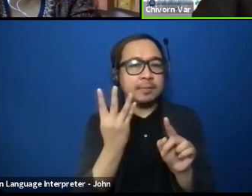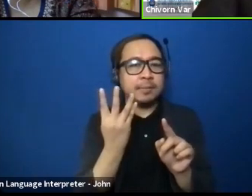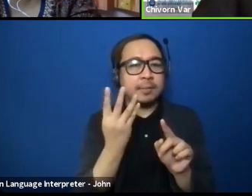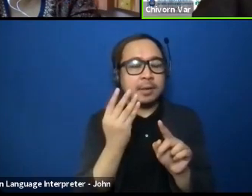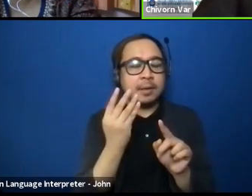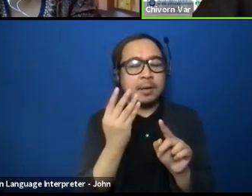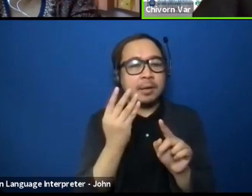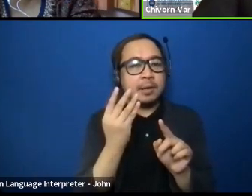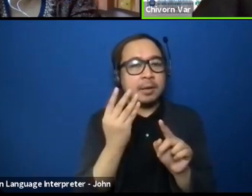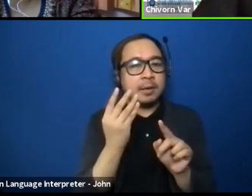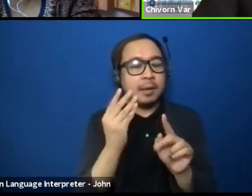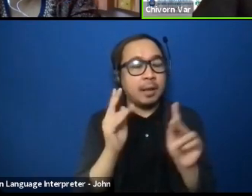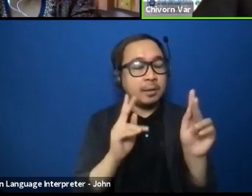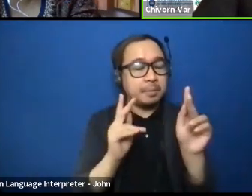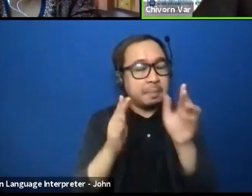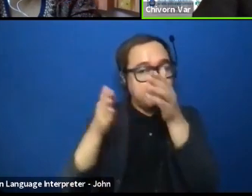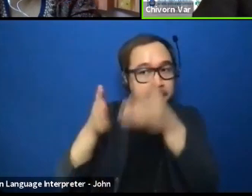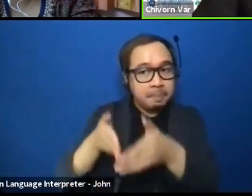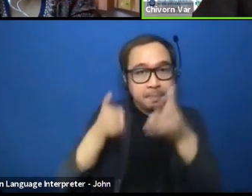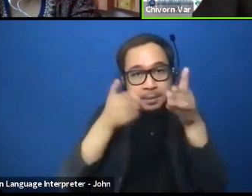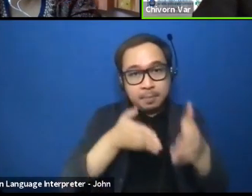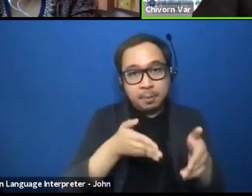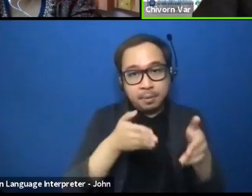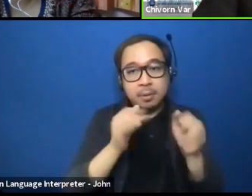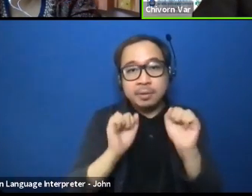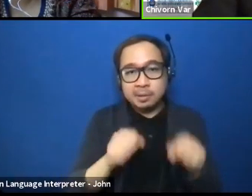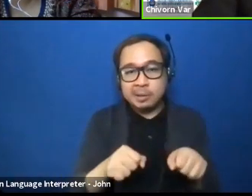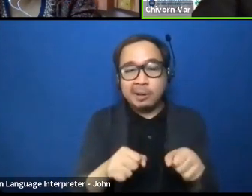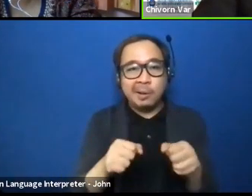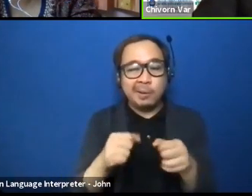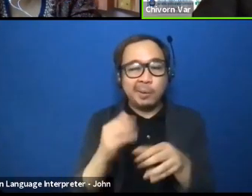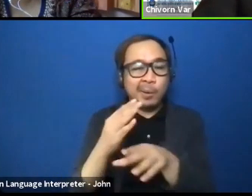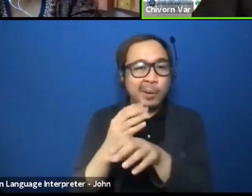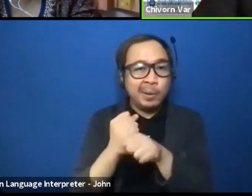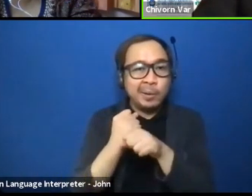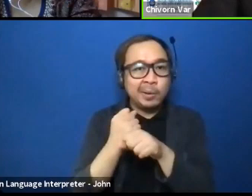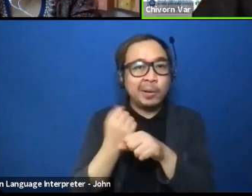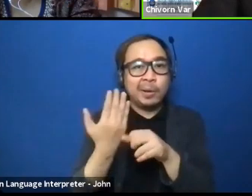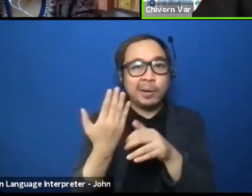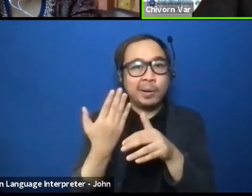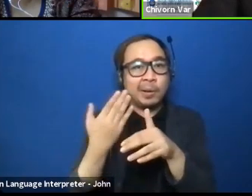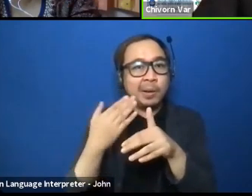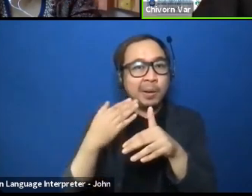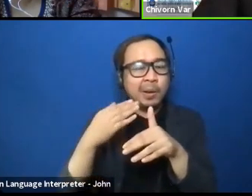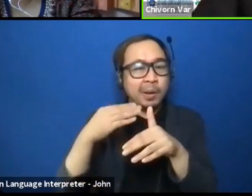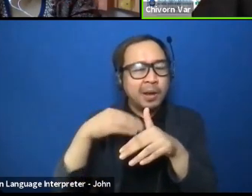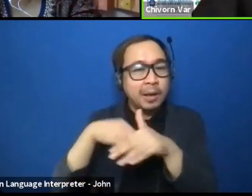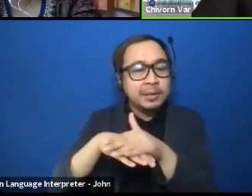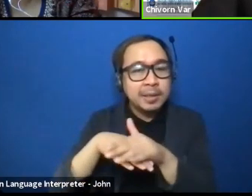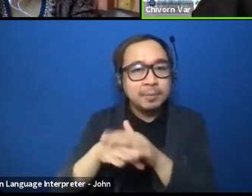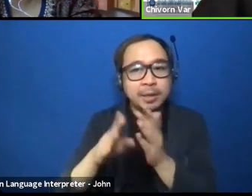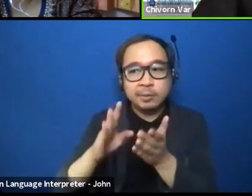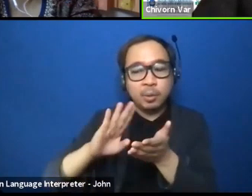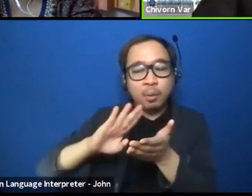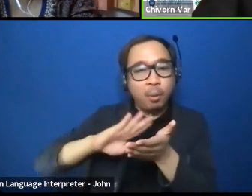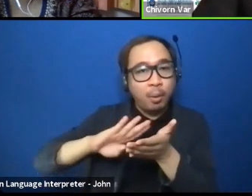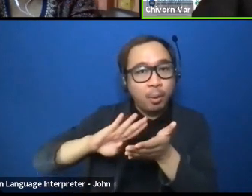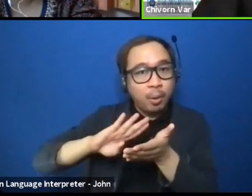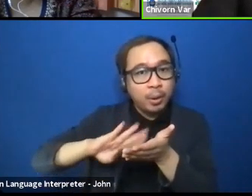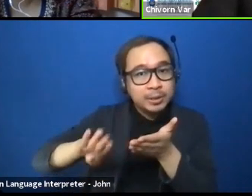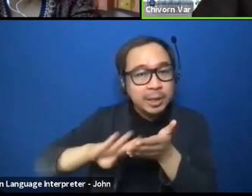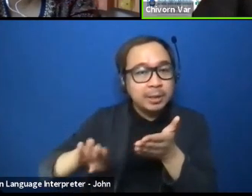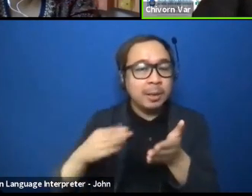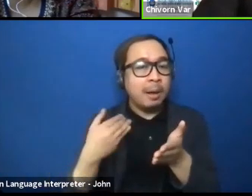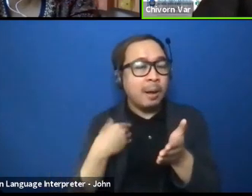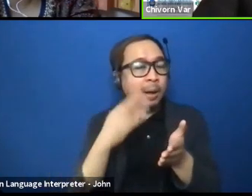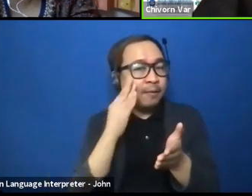IQI people can get those services while they are on the sideline, discriminations like